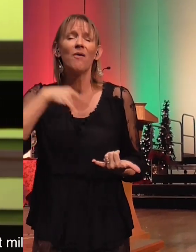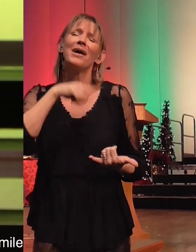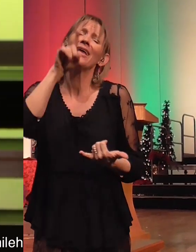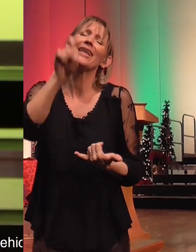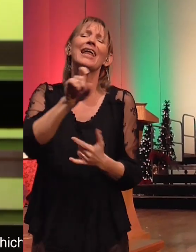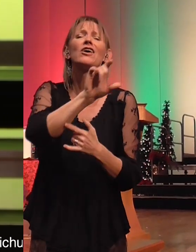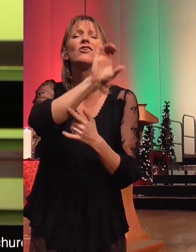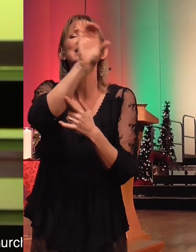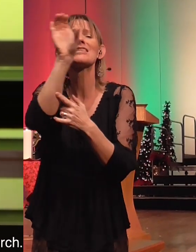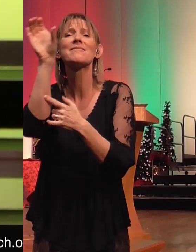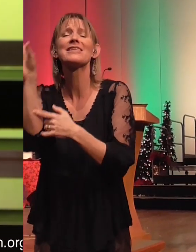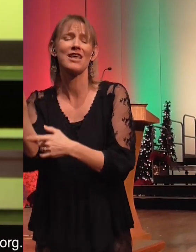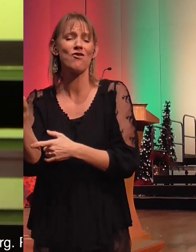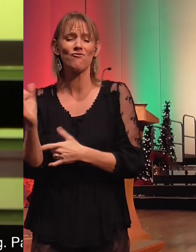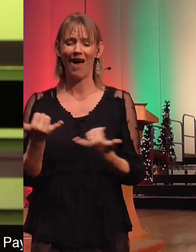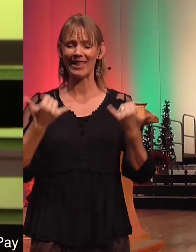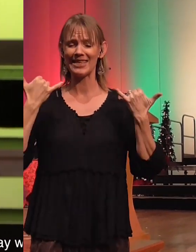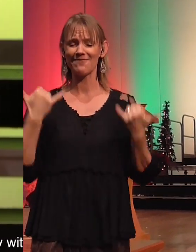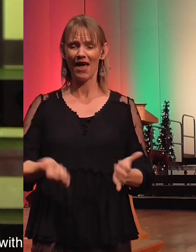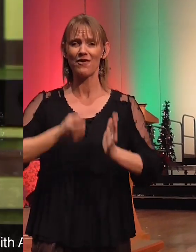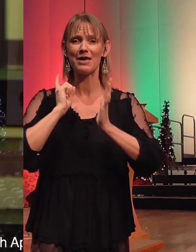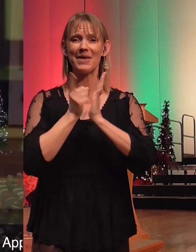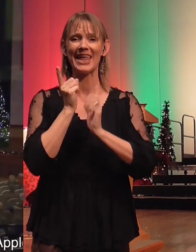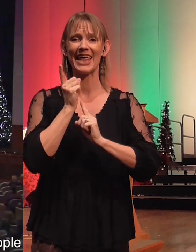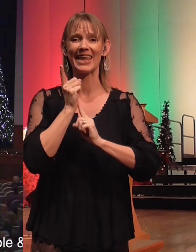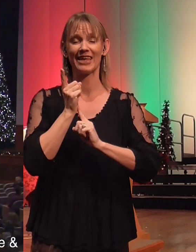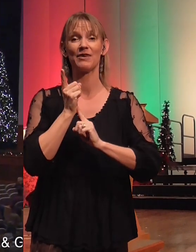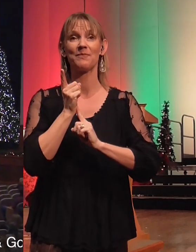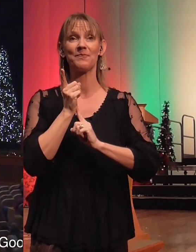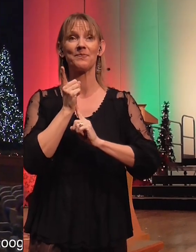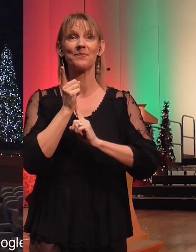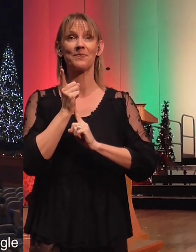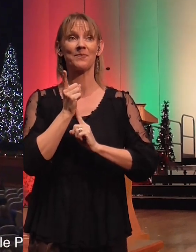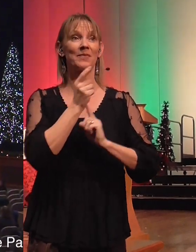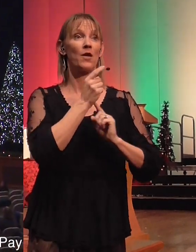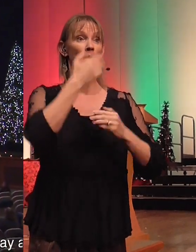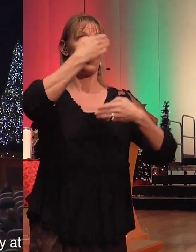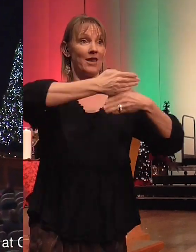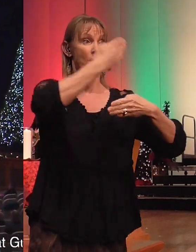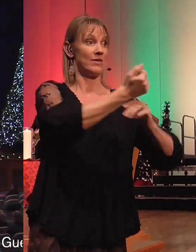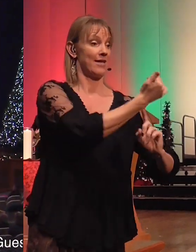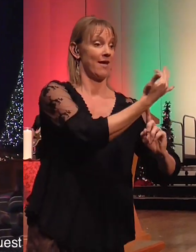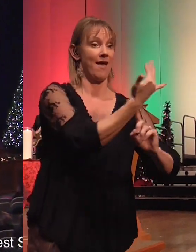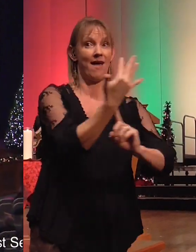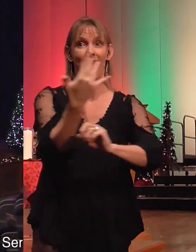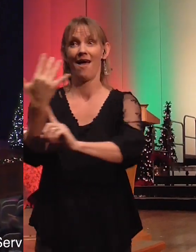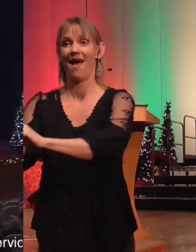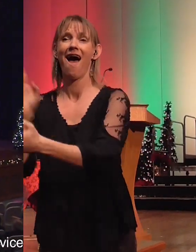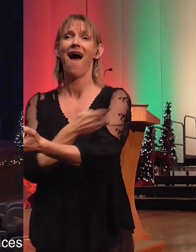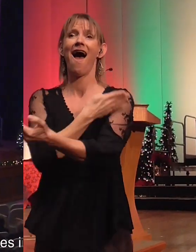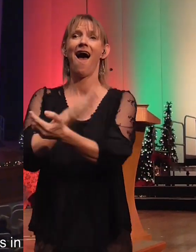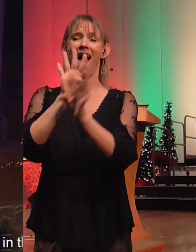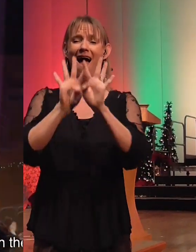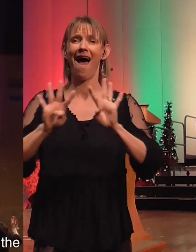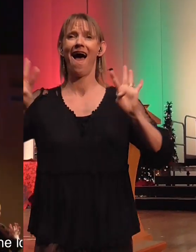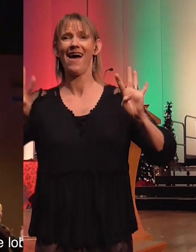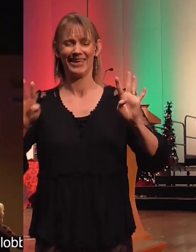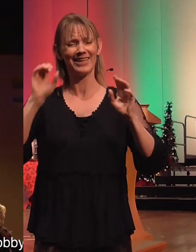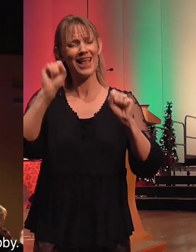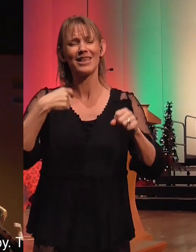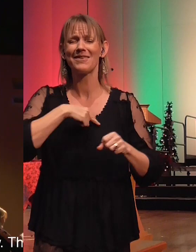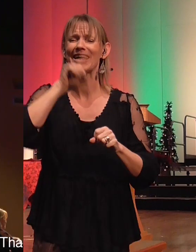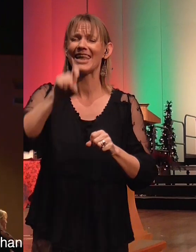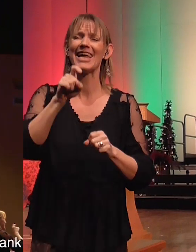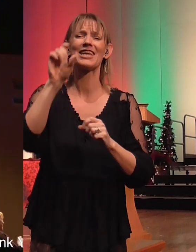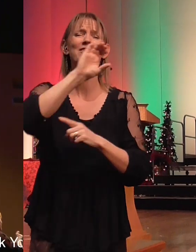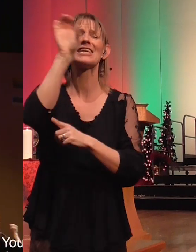For we need a little Christmas right this very minute. Candles in the window, carols at the spinet. Yes, we need